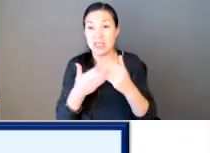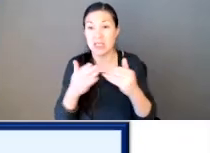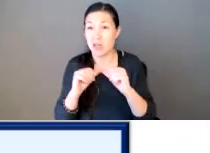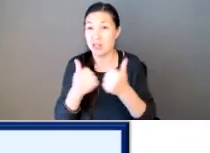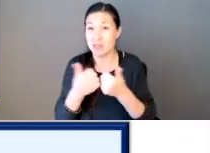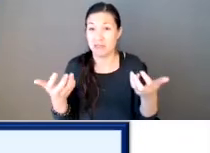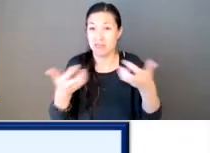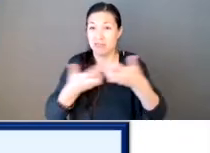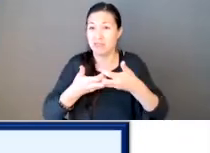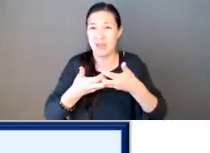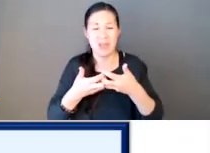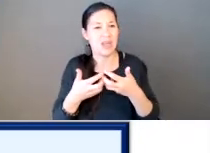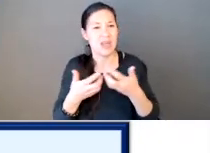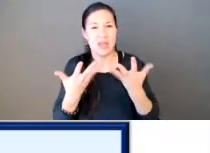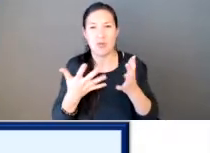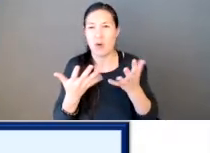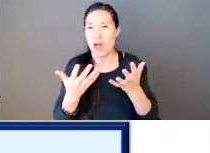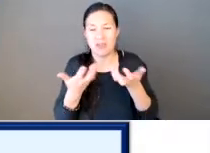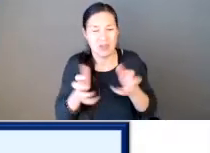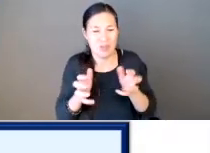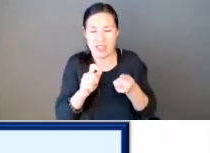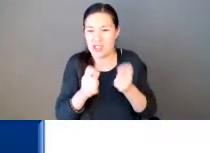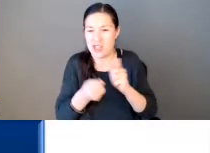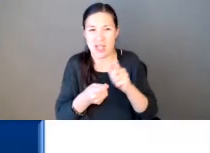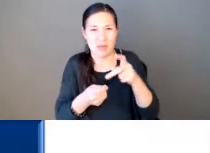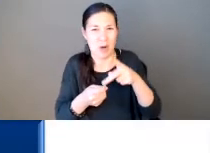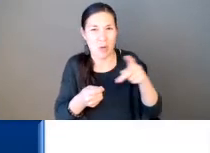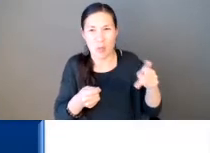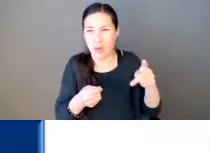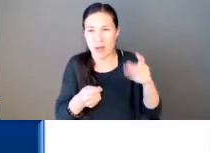every 6 months as our agencies change.